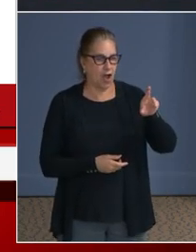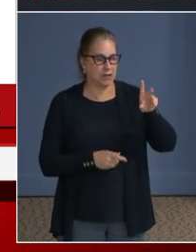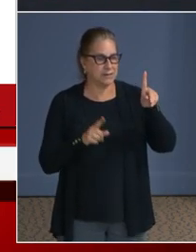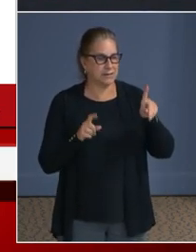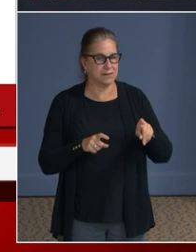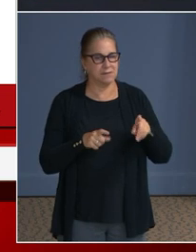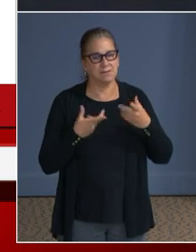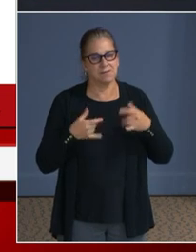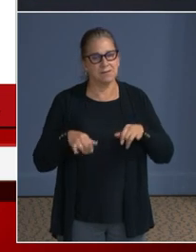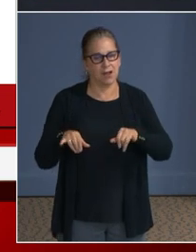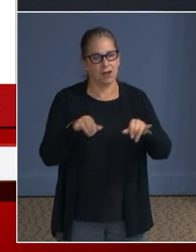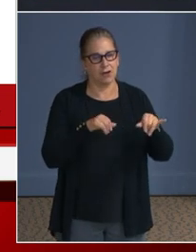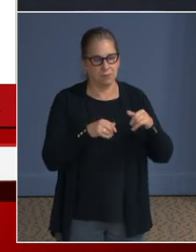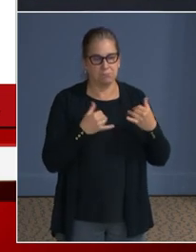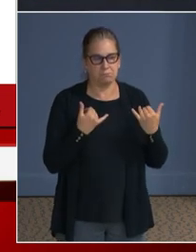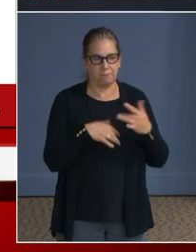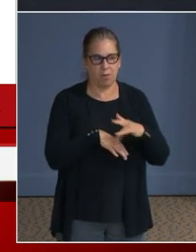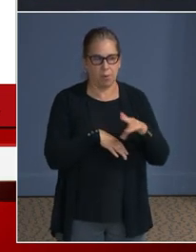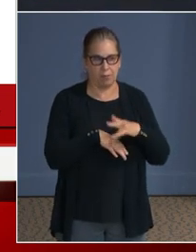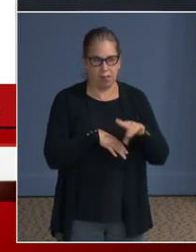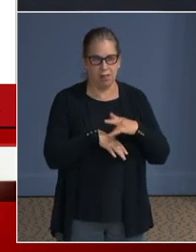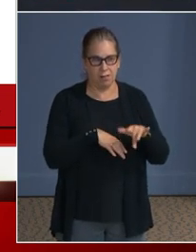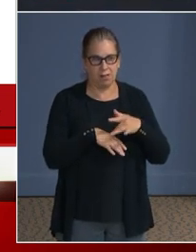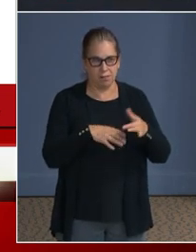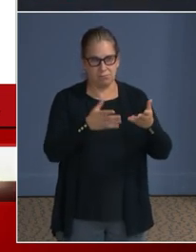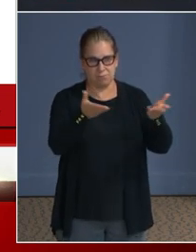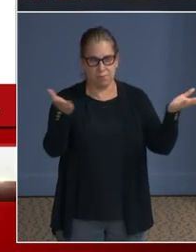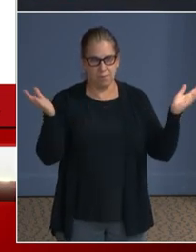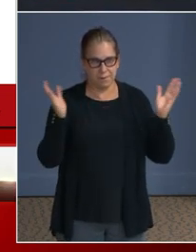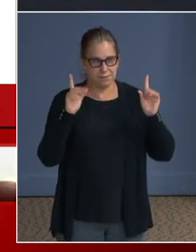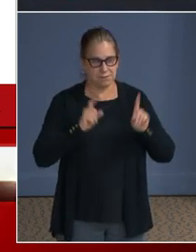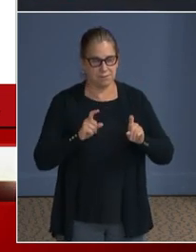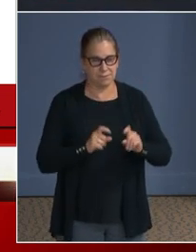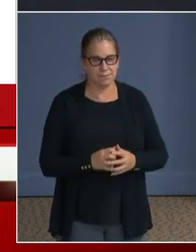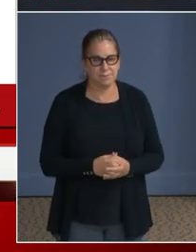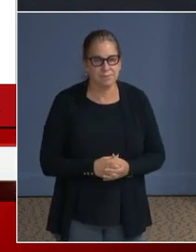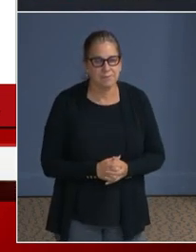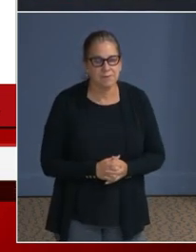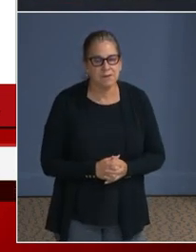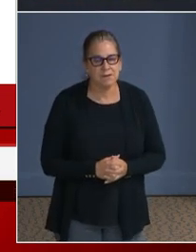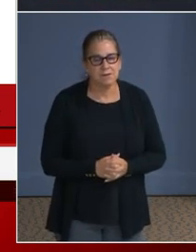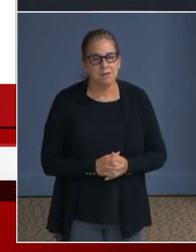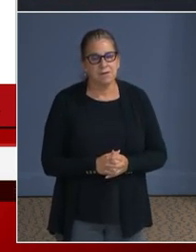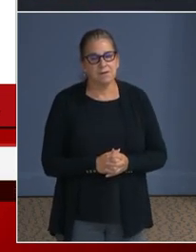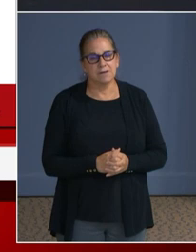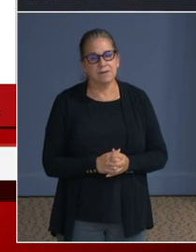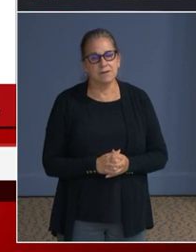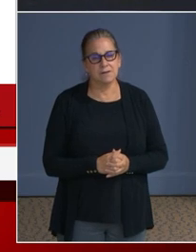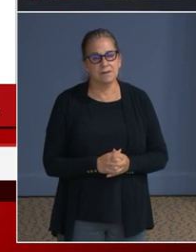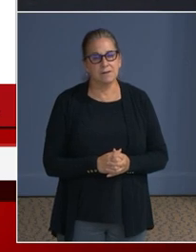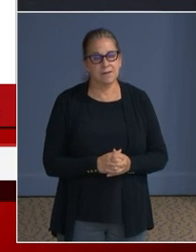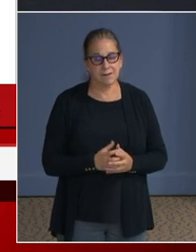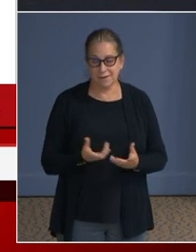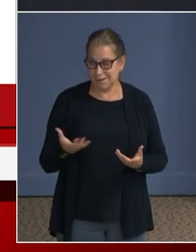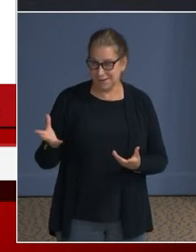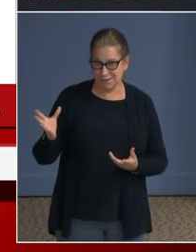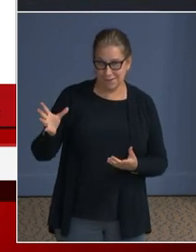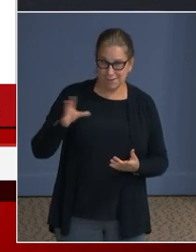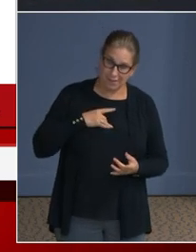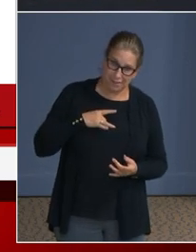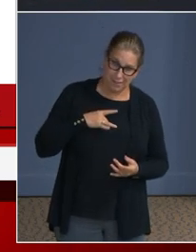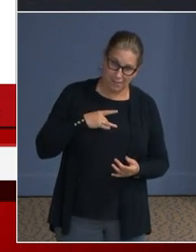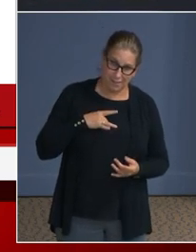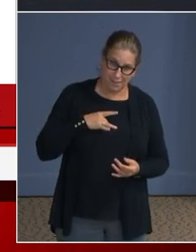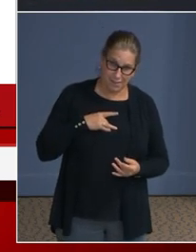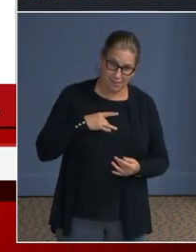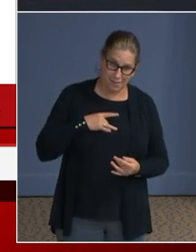Now we have antigen tests that are available. Is that there would be, they would develop symptoms and become positive up to 11